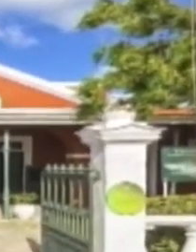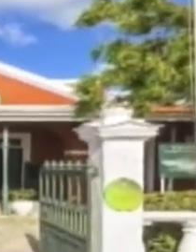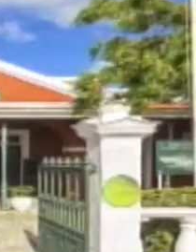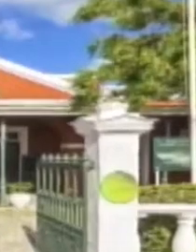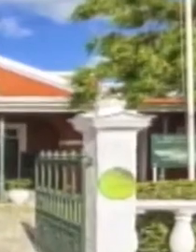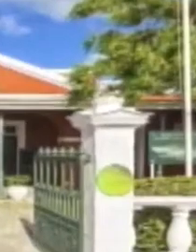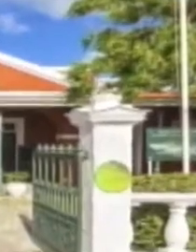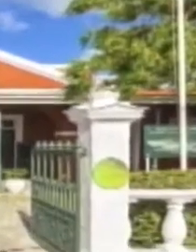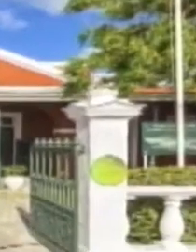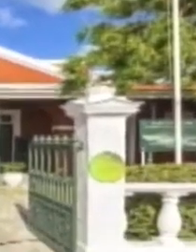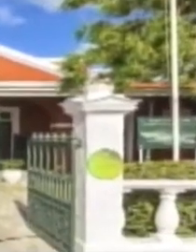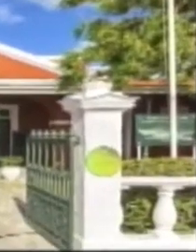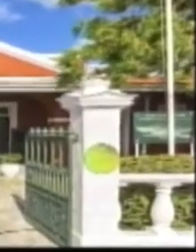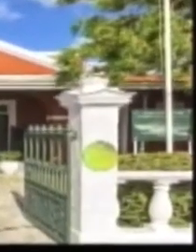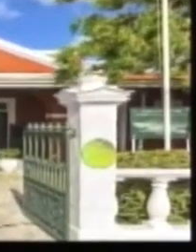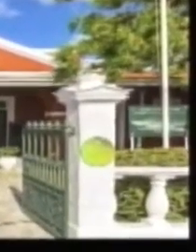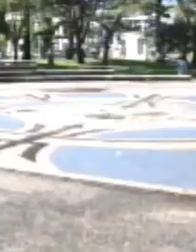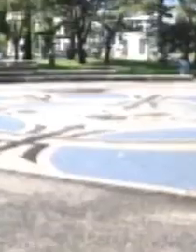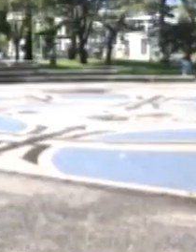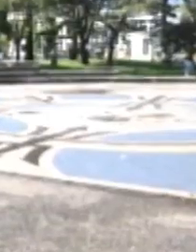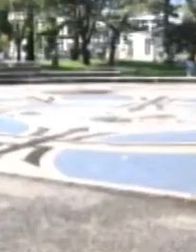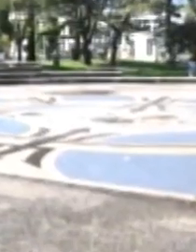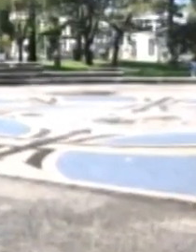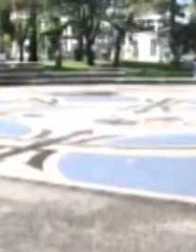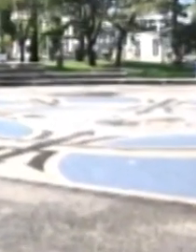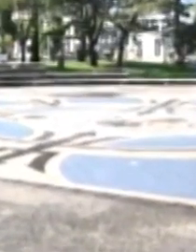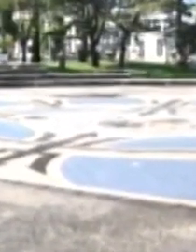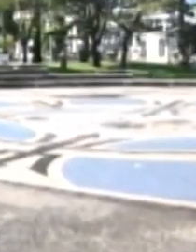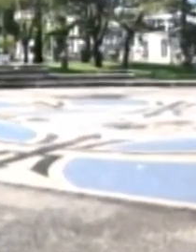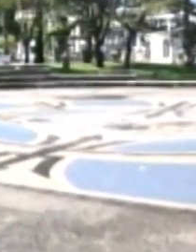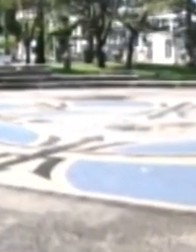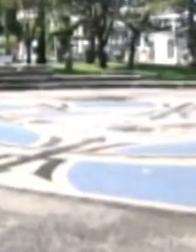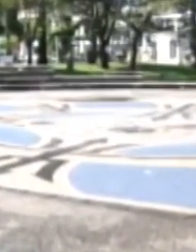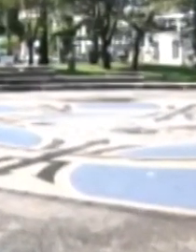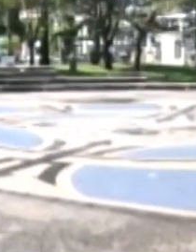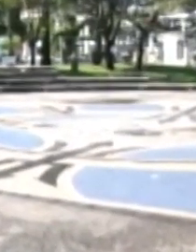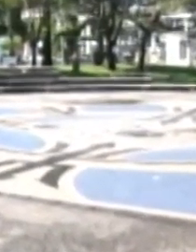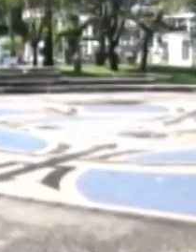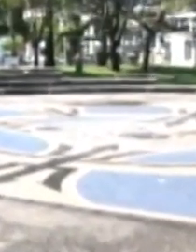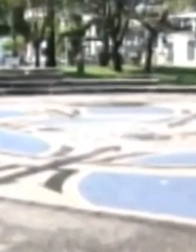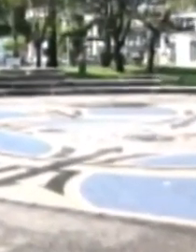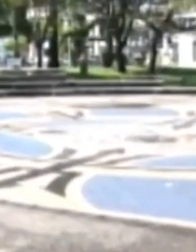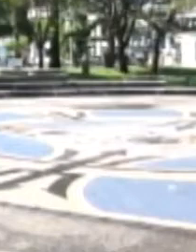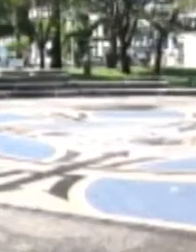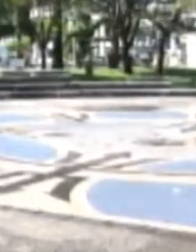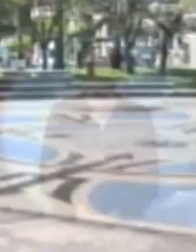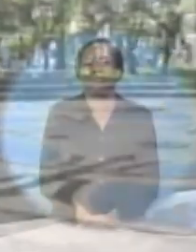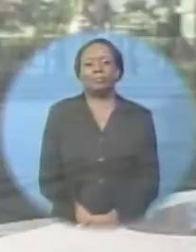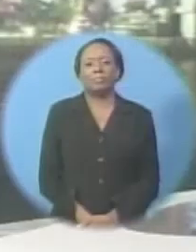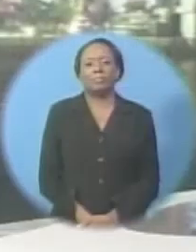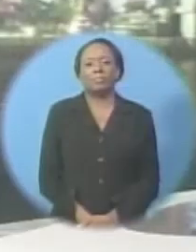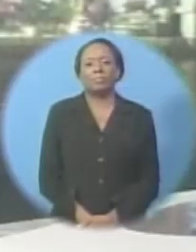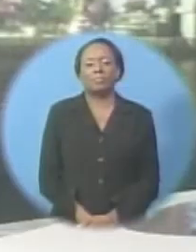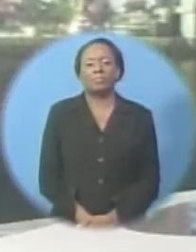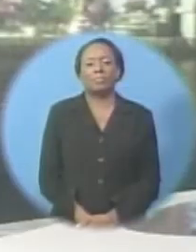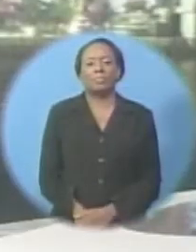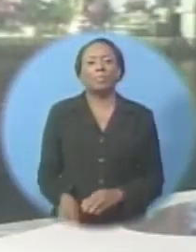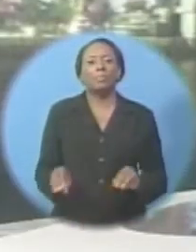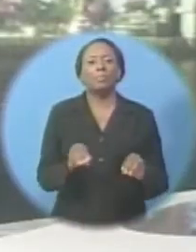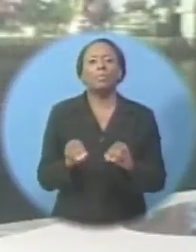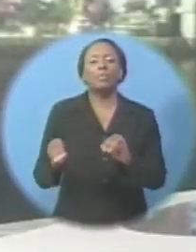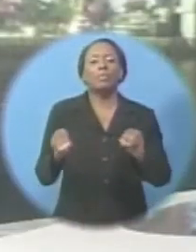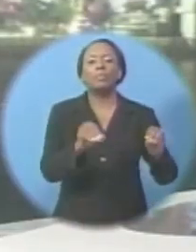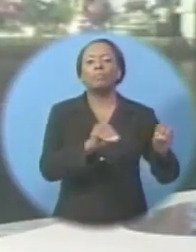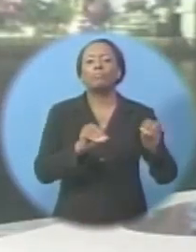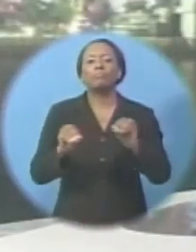and will go from the Garrison Clock Tower to Independence Square. Lorna Jones, CBC News. Getting